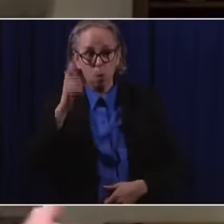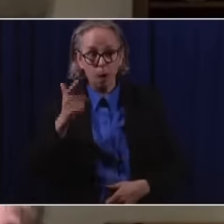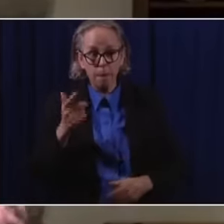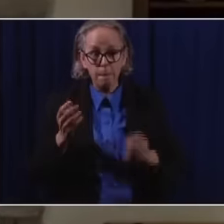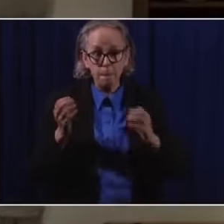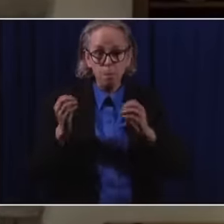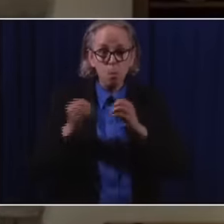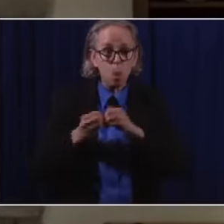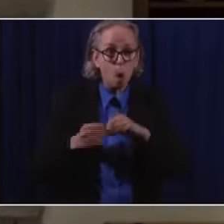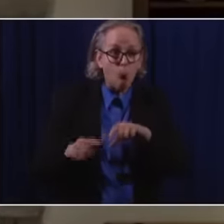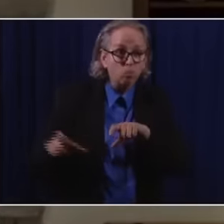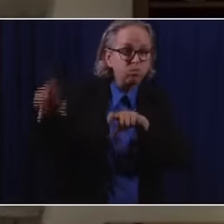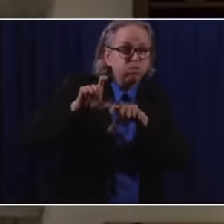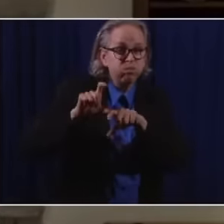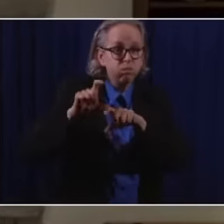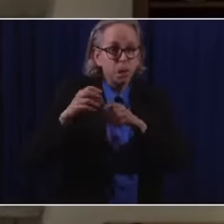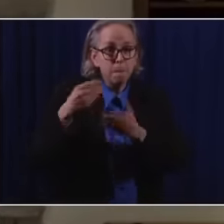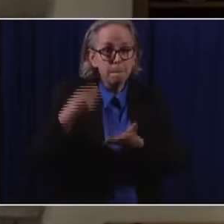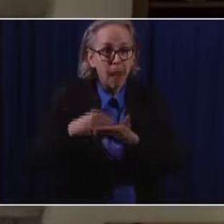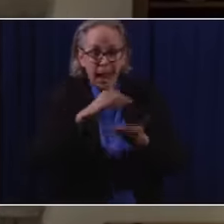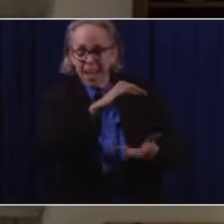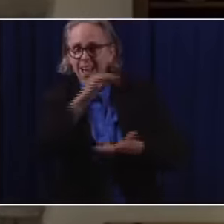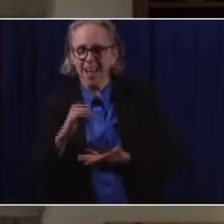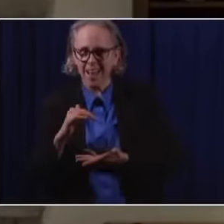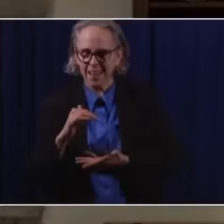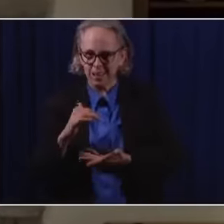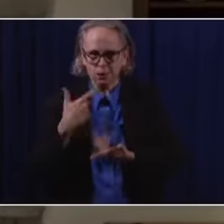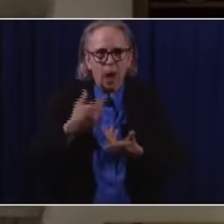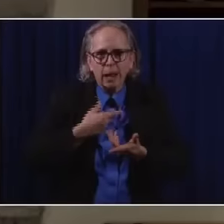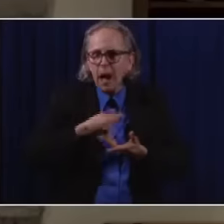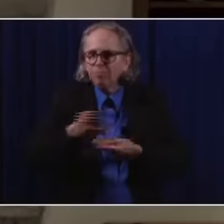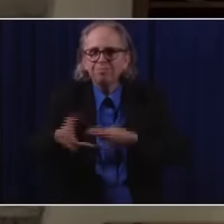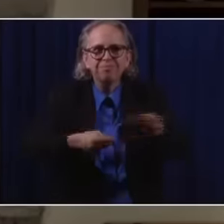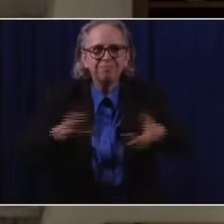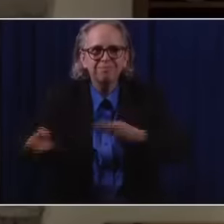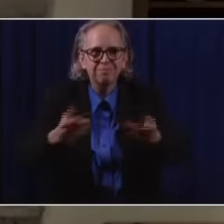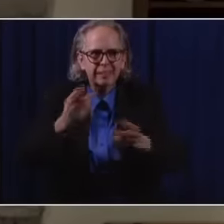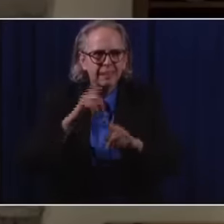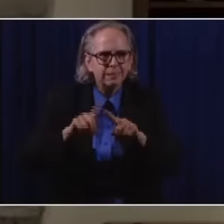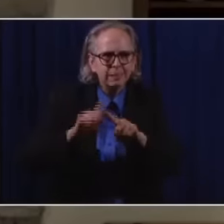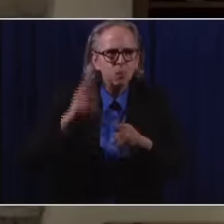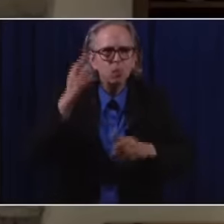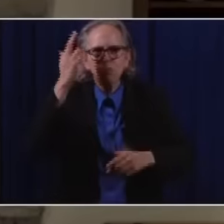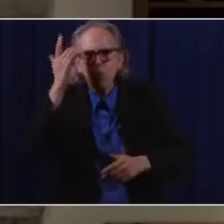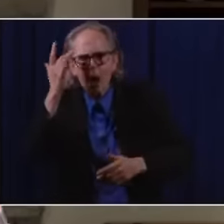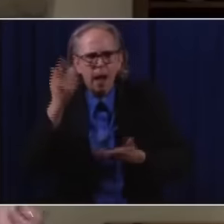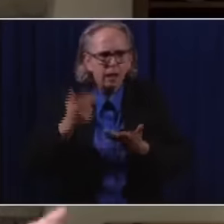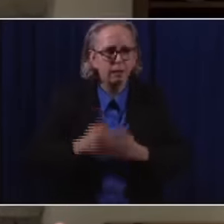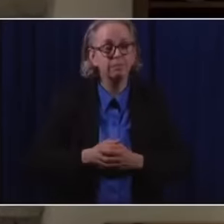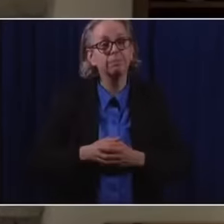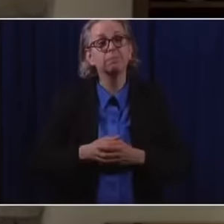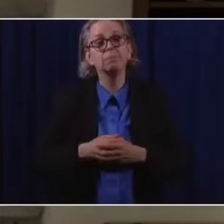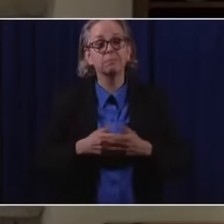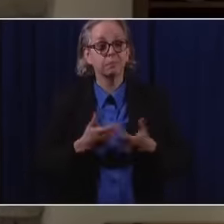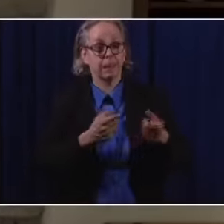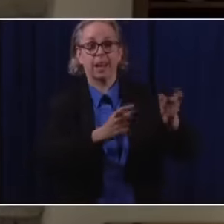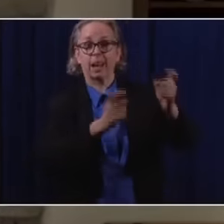tranches, different causes, different reasons. But at the same time, they will give us more flexibility that we can roll this money